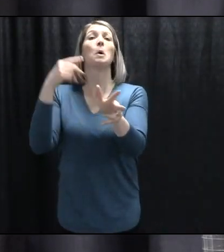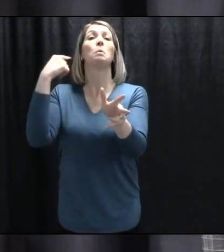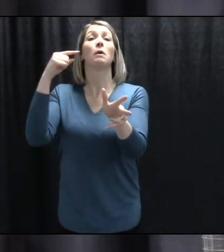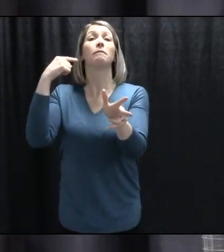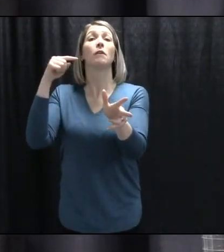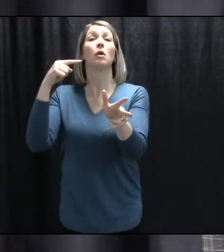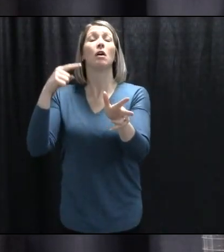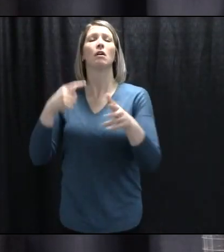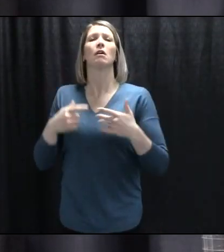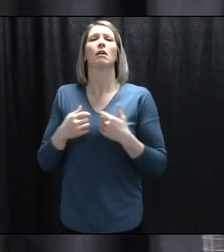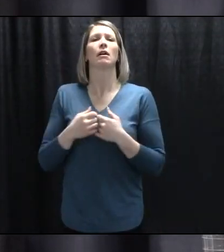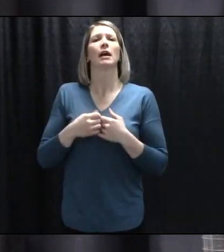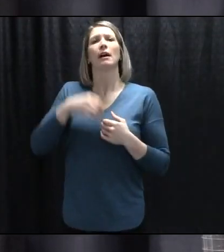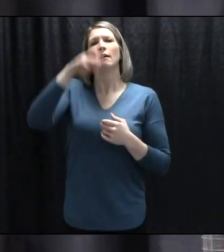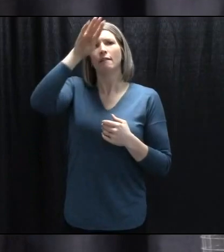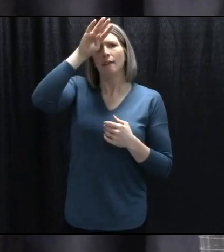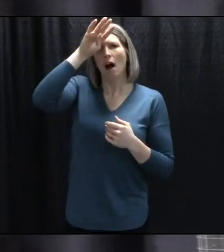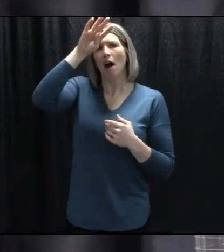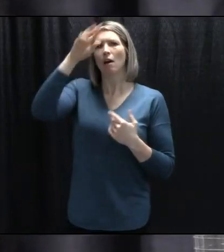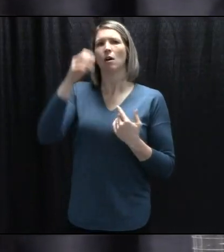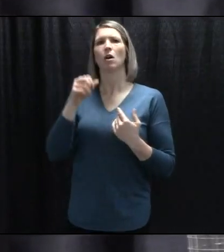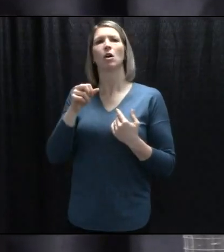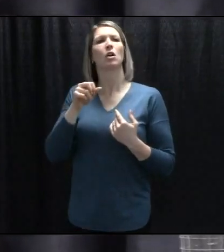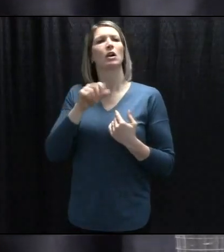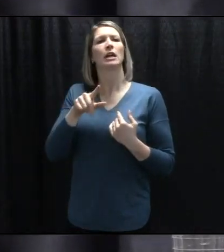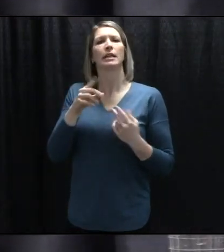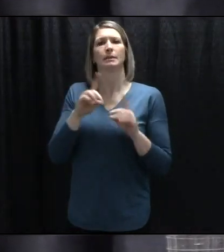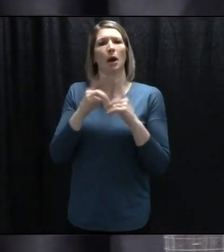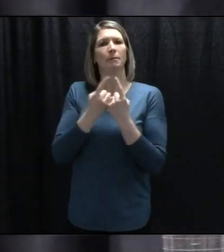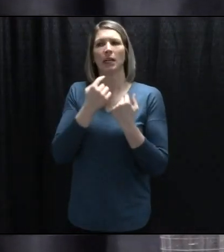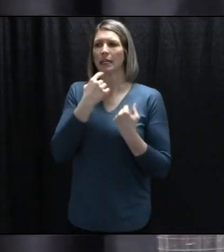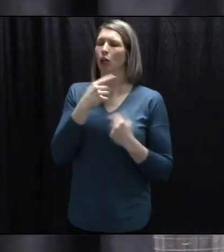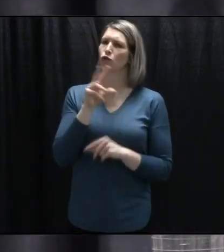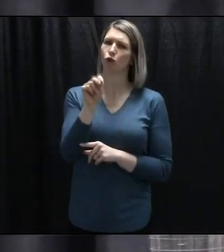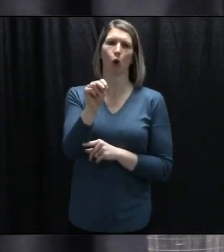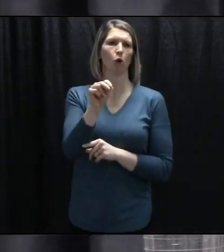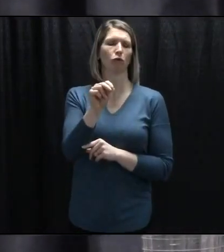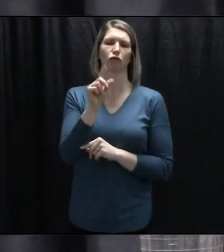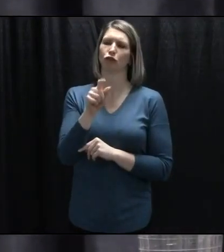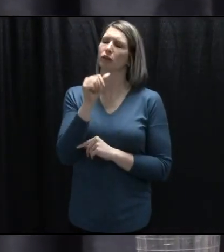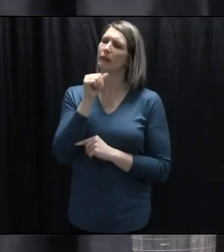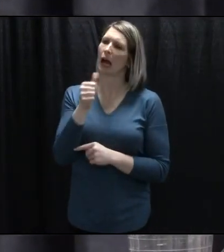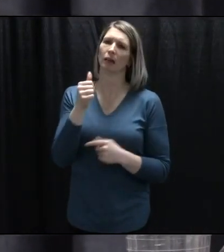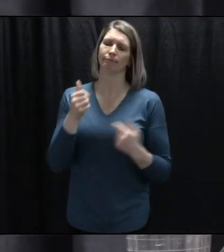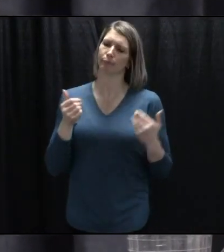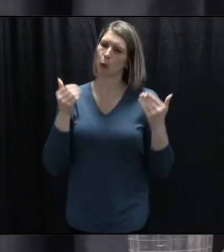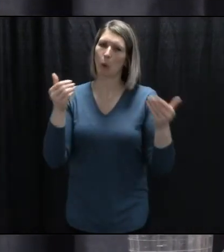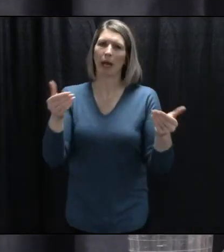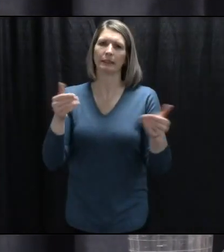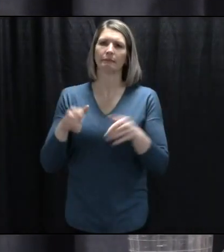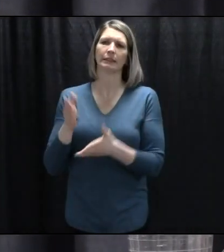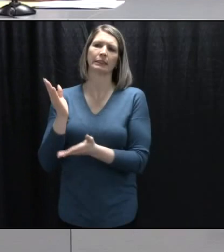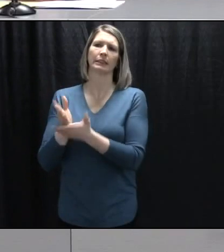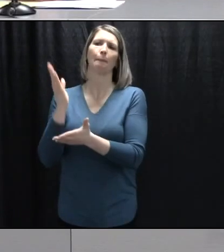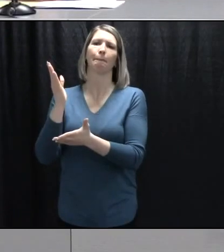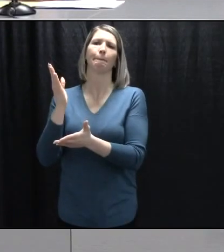and fire departments to discourage them and not undertake them. Fair enough. Thank you very much.